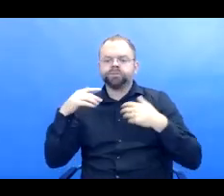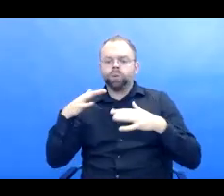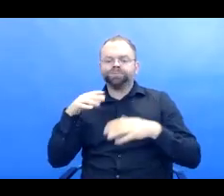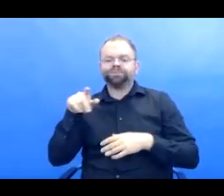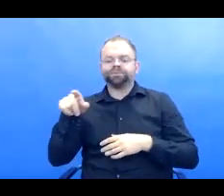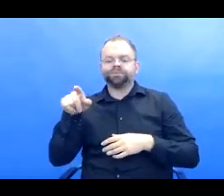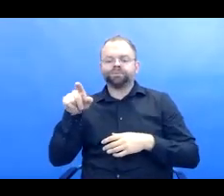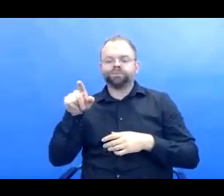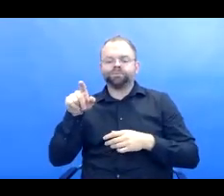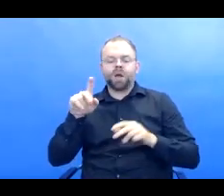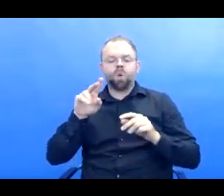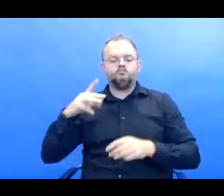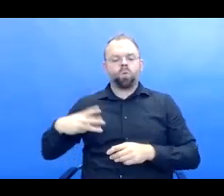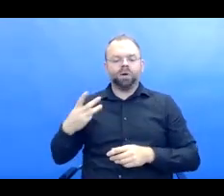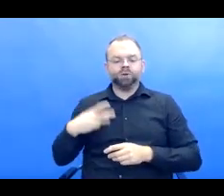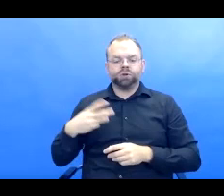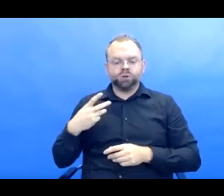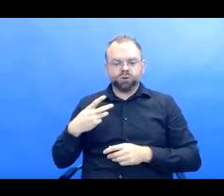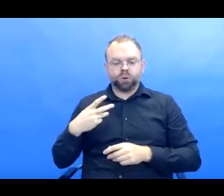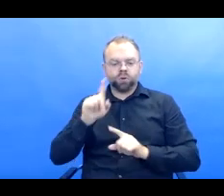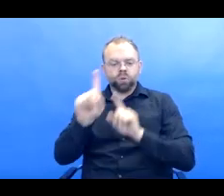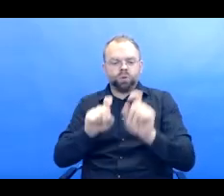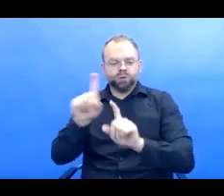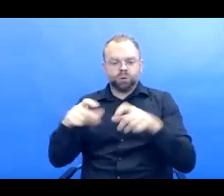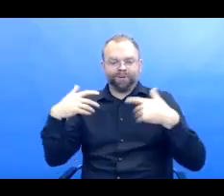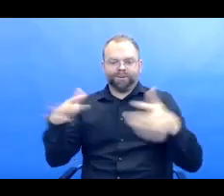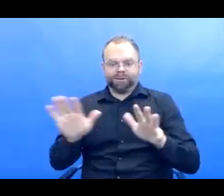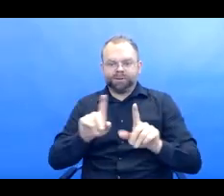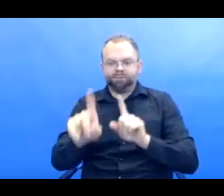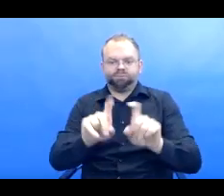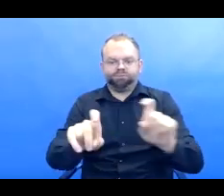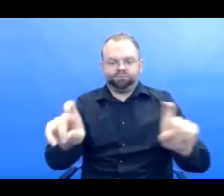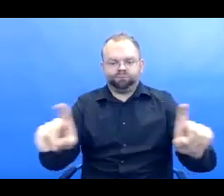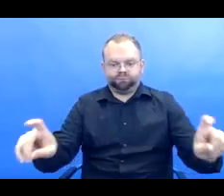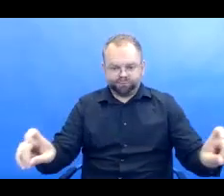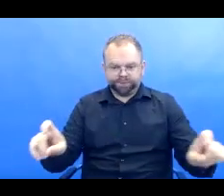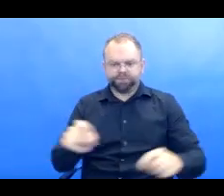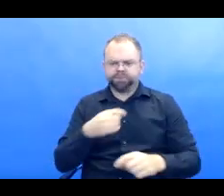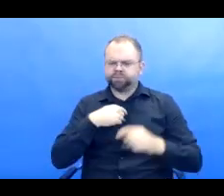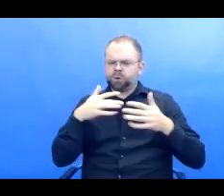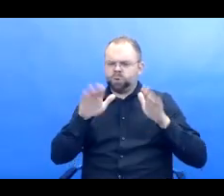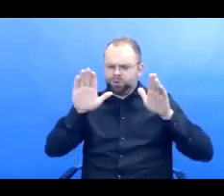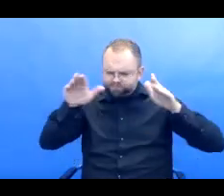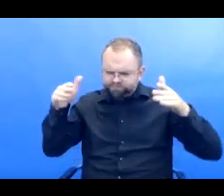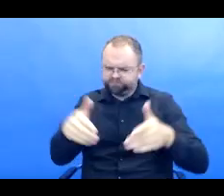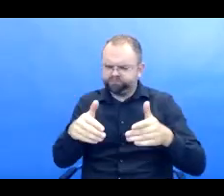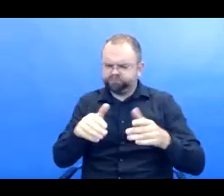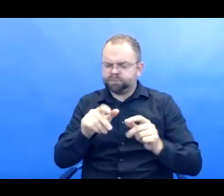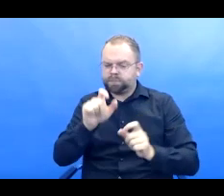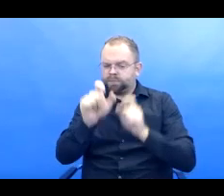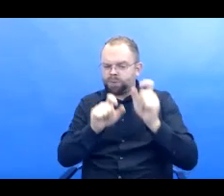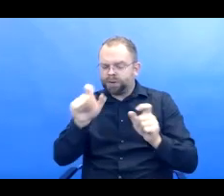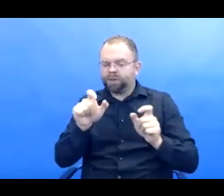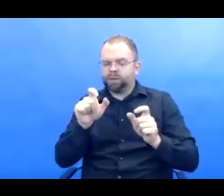we had this in the census is that persons with albinism have specific stigma and discrimination that they